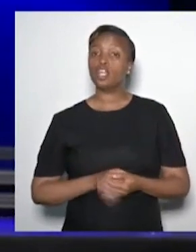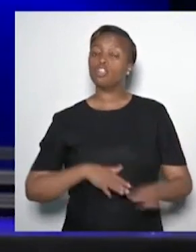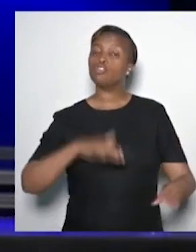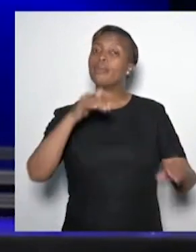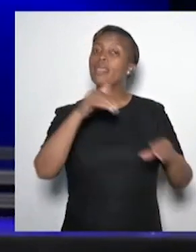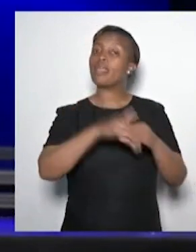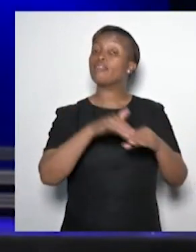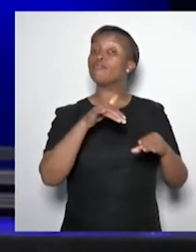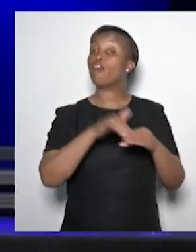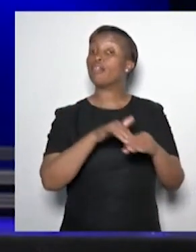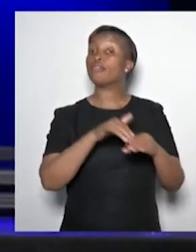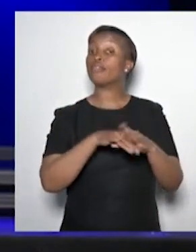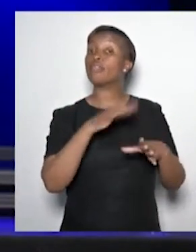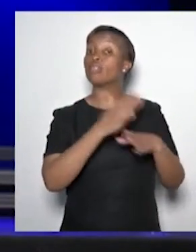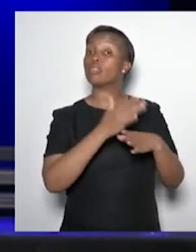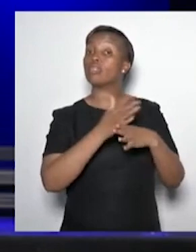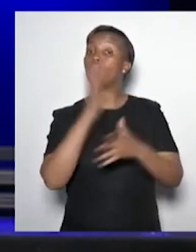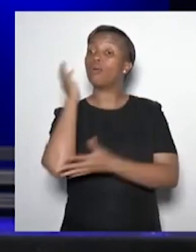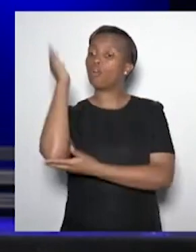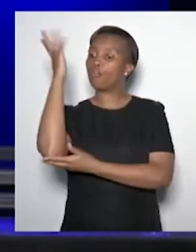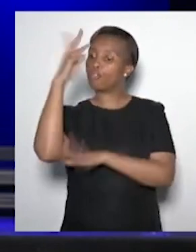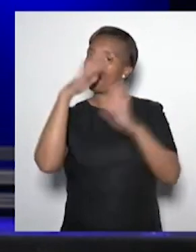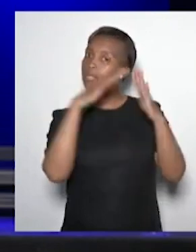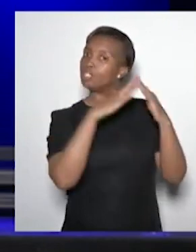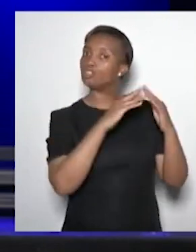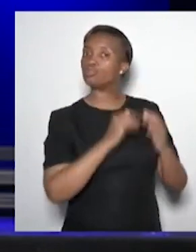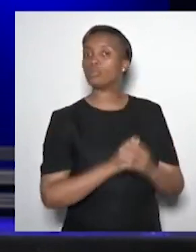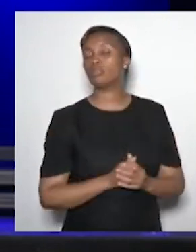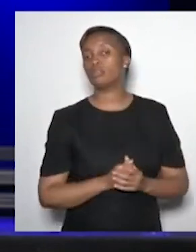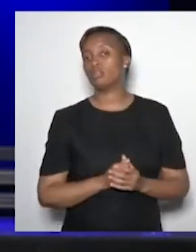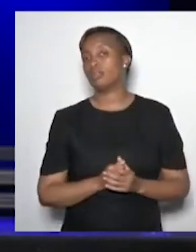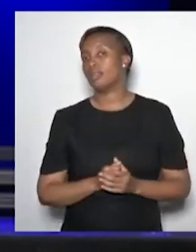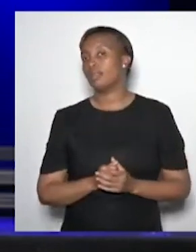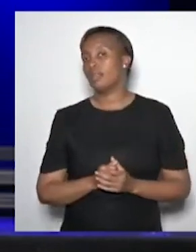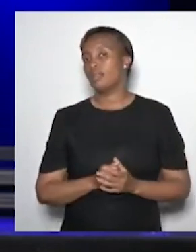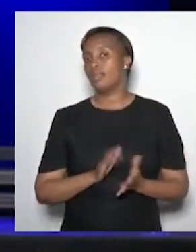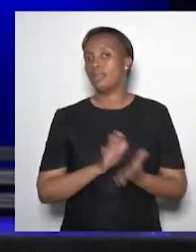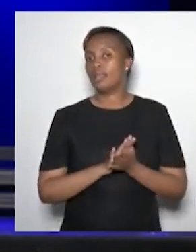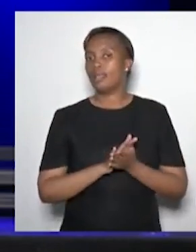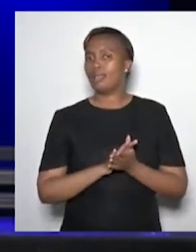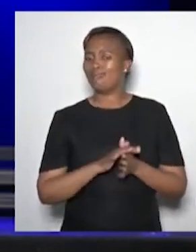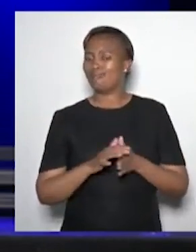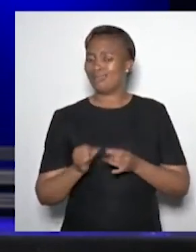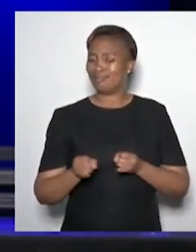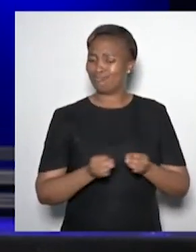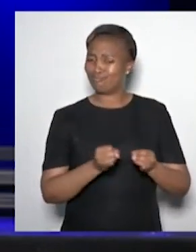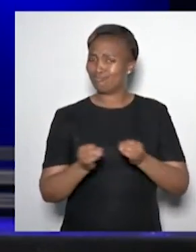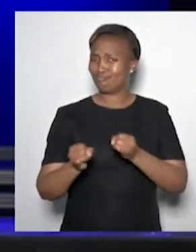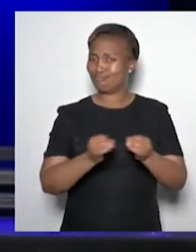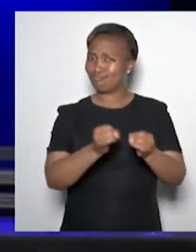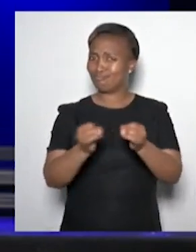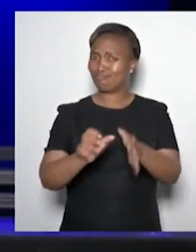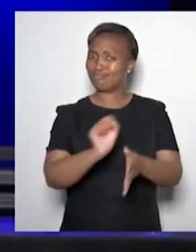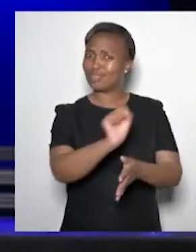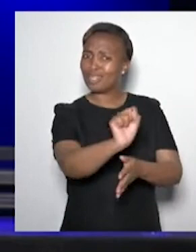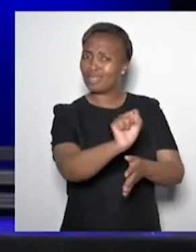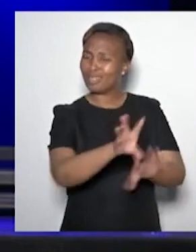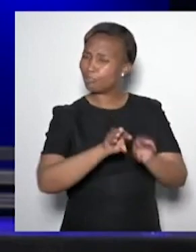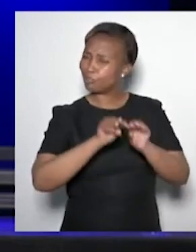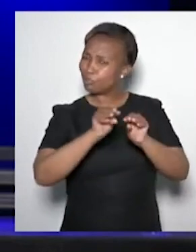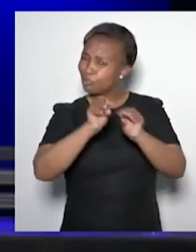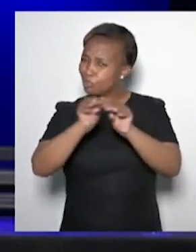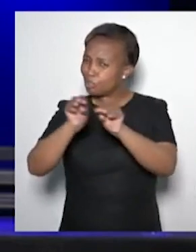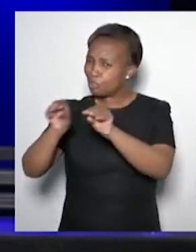participate in the work of the ministry and navigate them, riba guide, riba